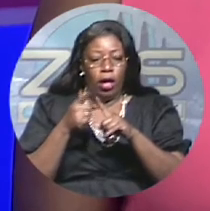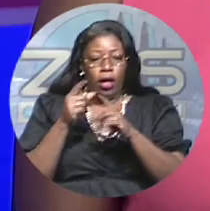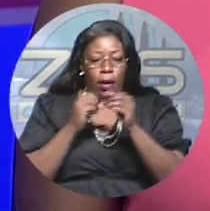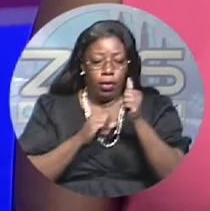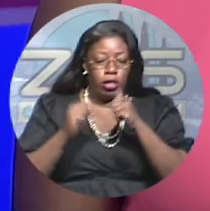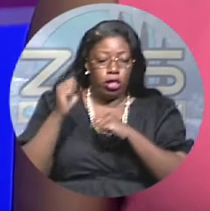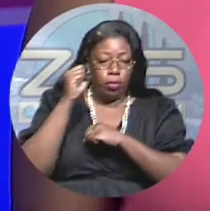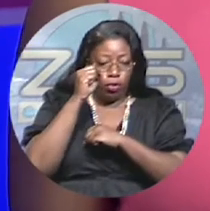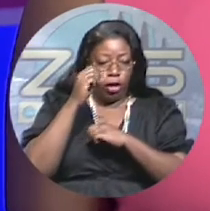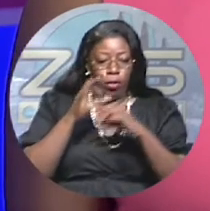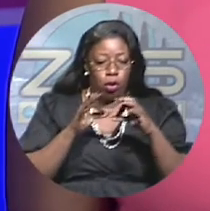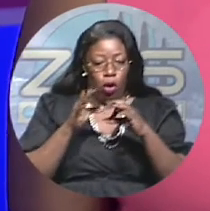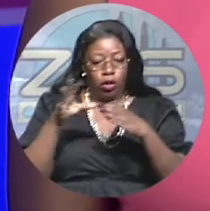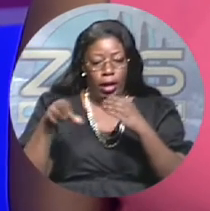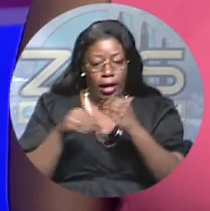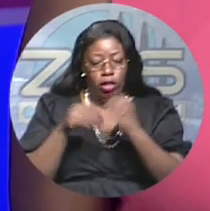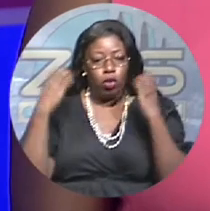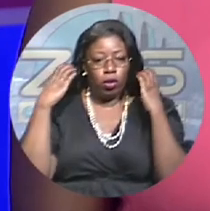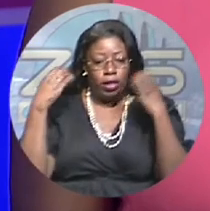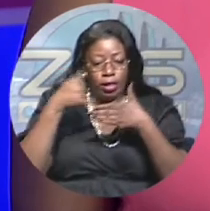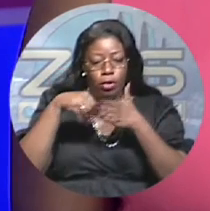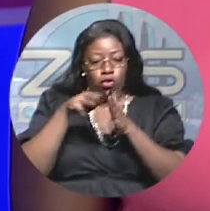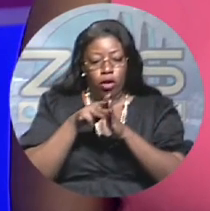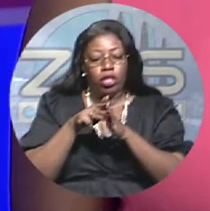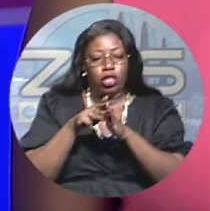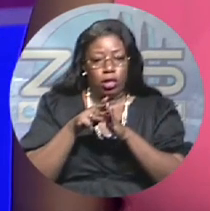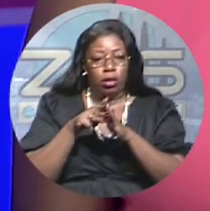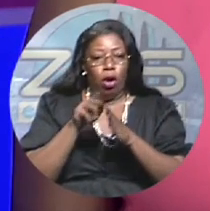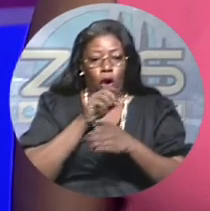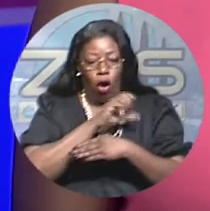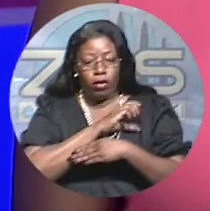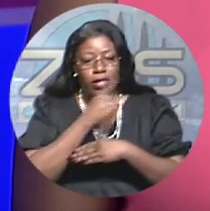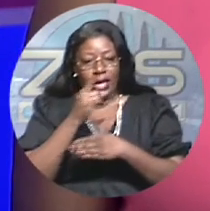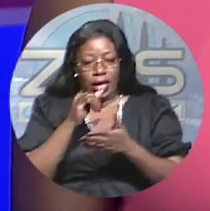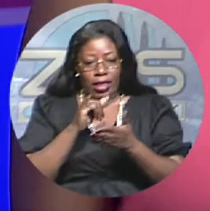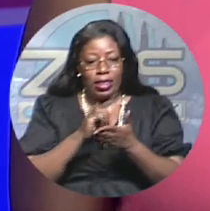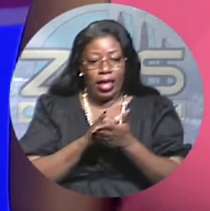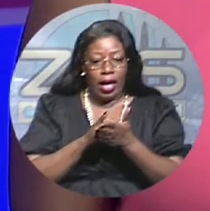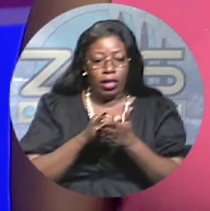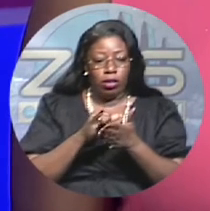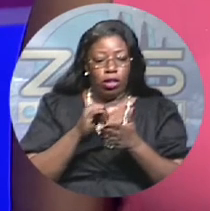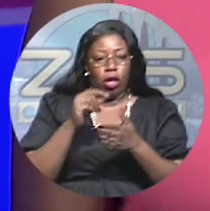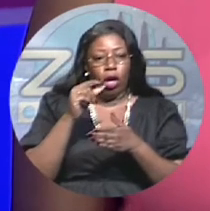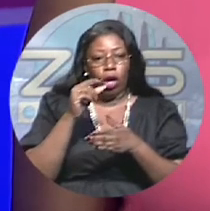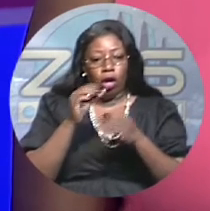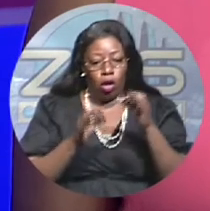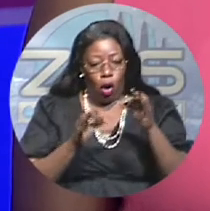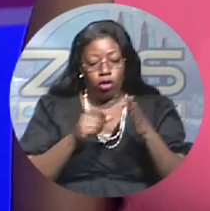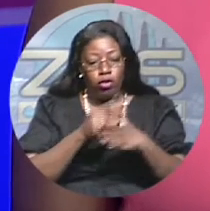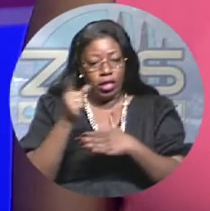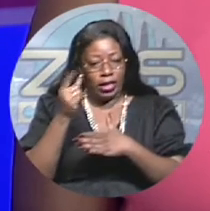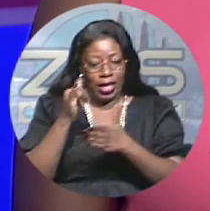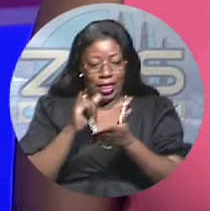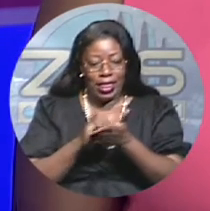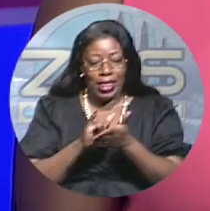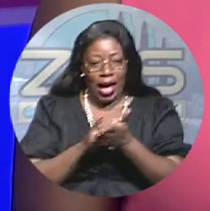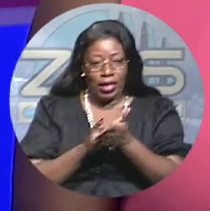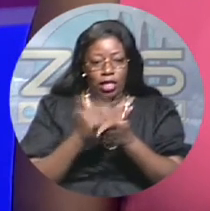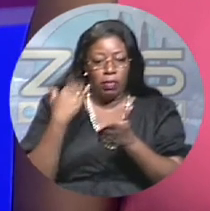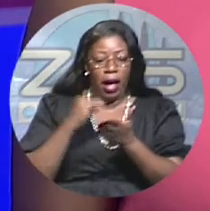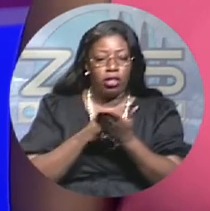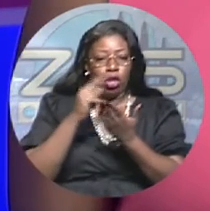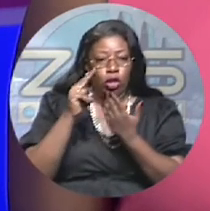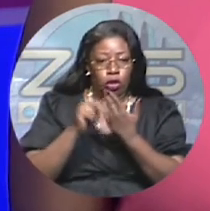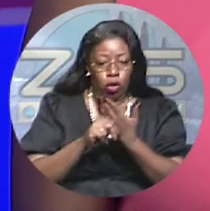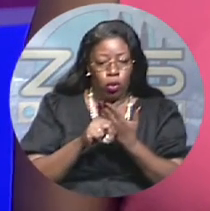added to customs and immigration officers, a petition he says the court rejected. Archer said negotiations resumed this past June,